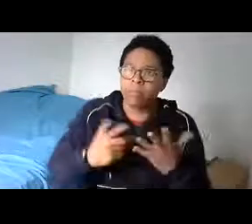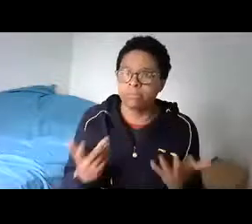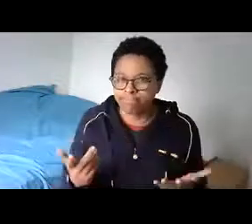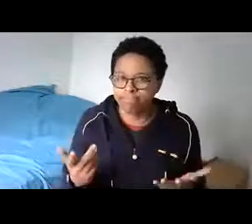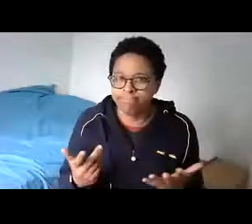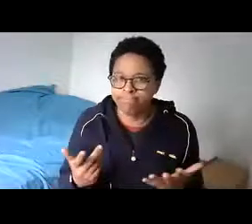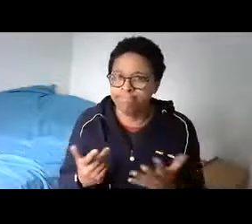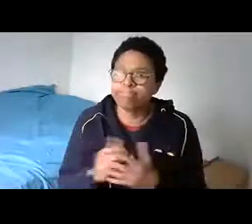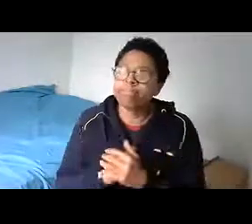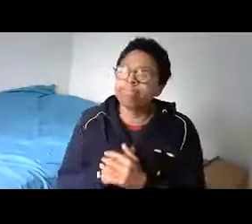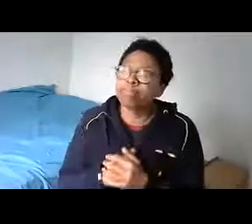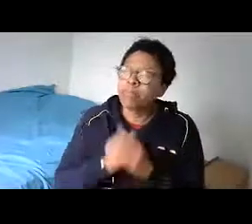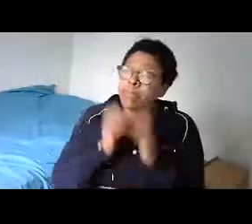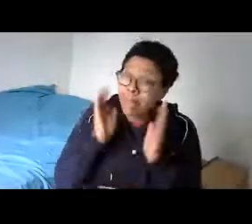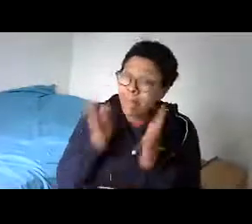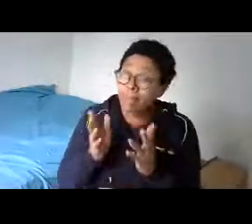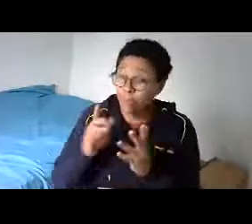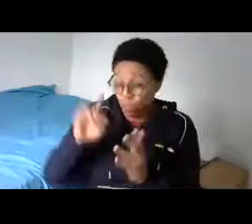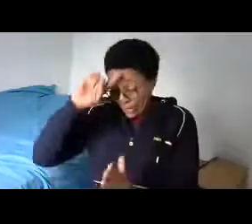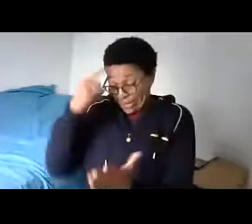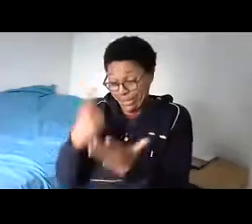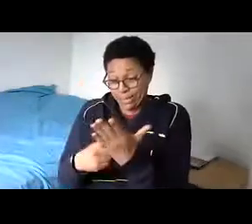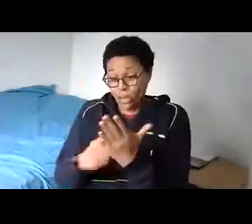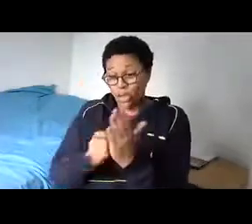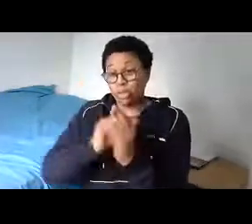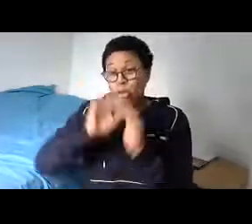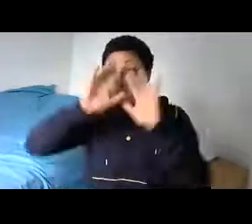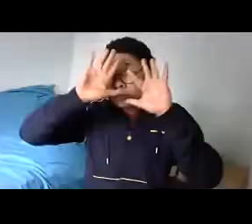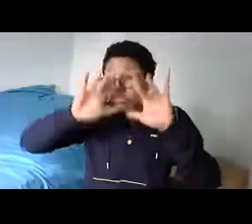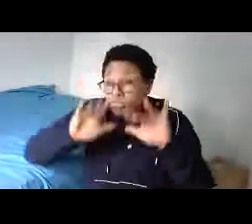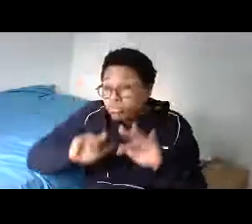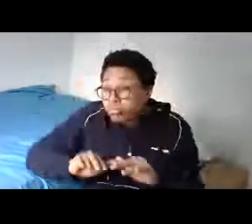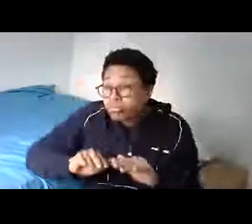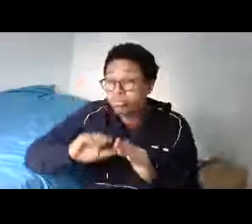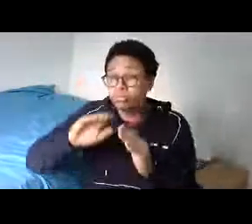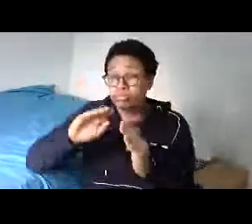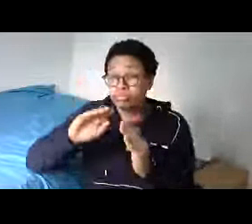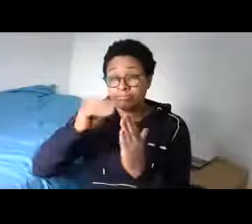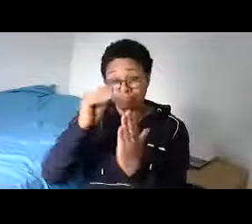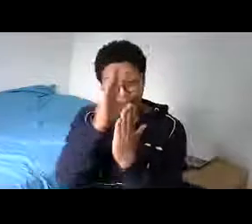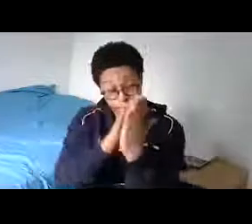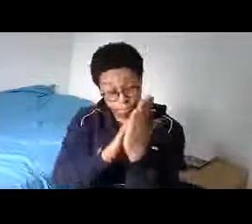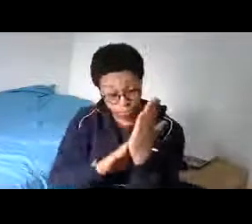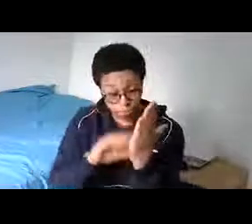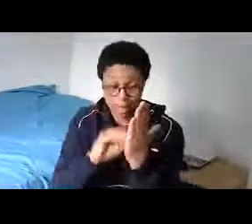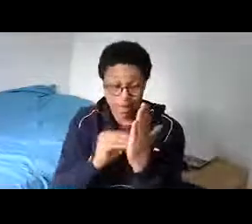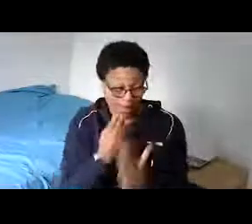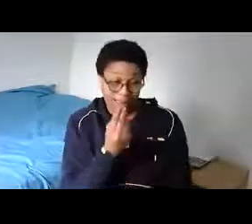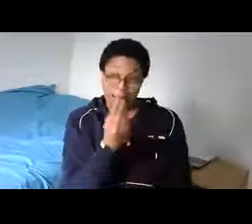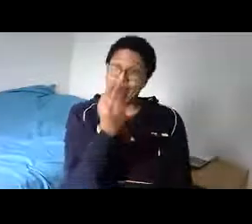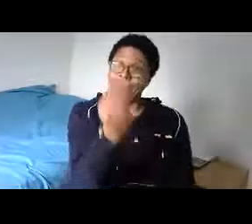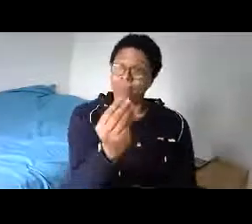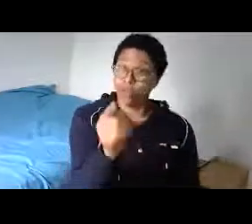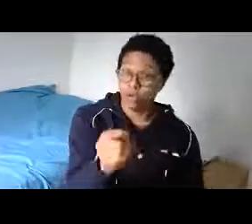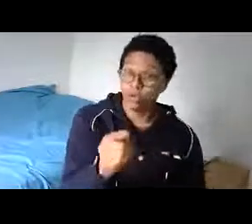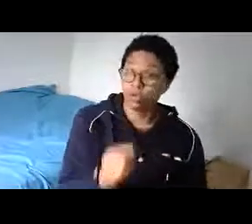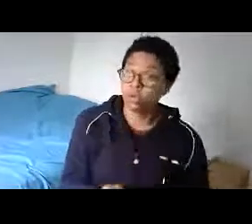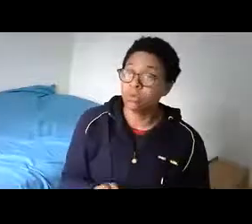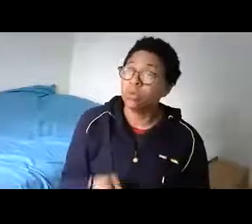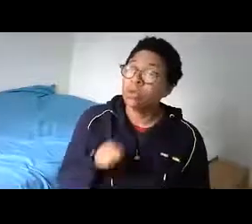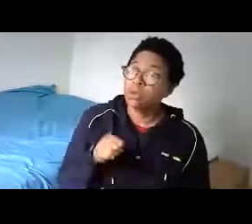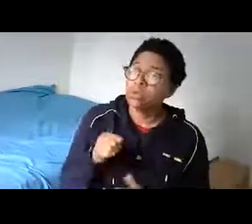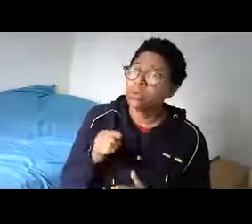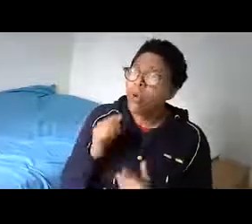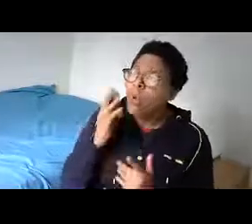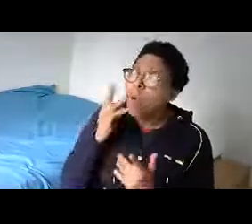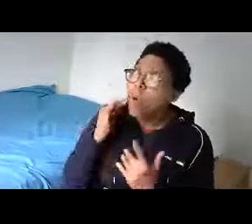this, send it to you in writing. So it's worth getting this decision and getting an explanation, especially if they come back saying, oh, some